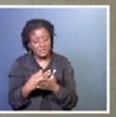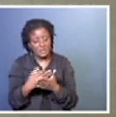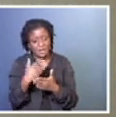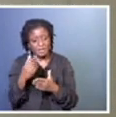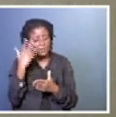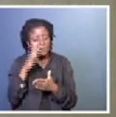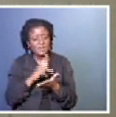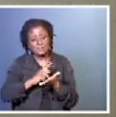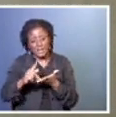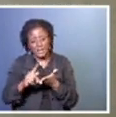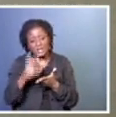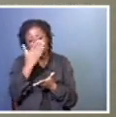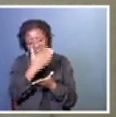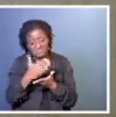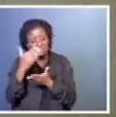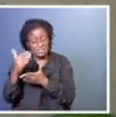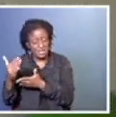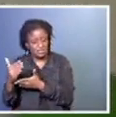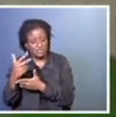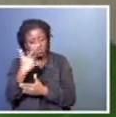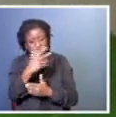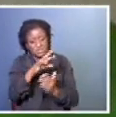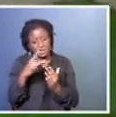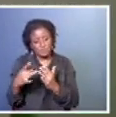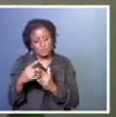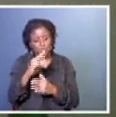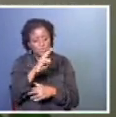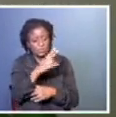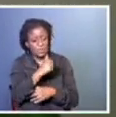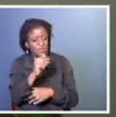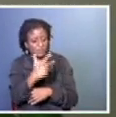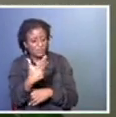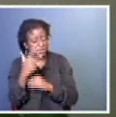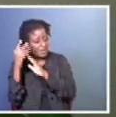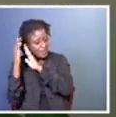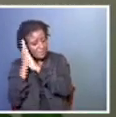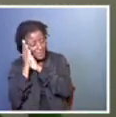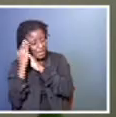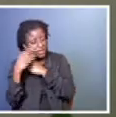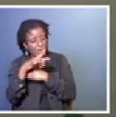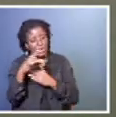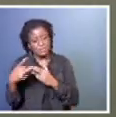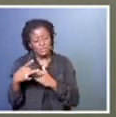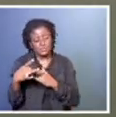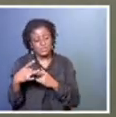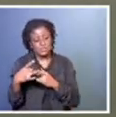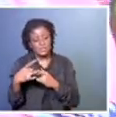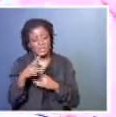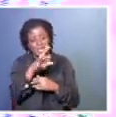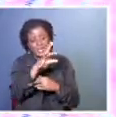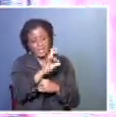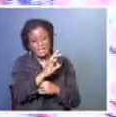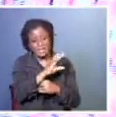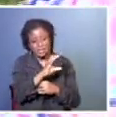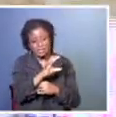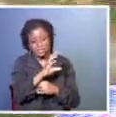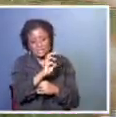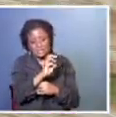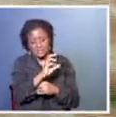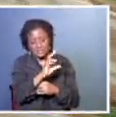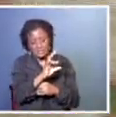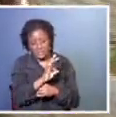There are three options for the homes, two and three bed options ranging in size from 867